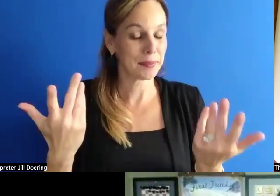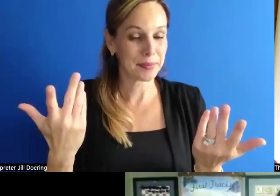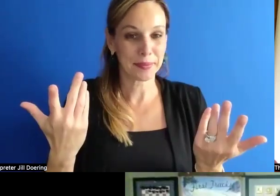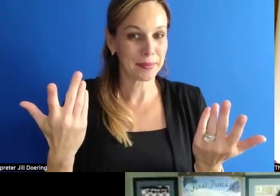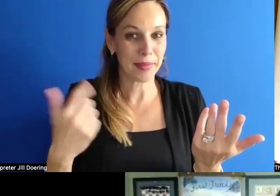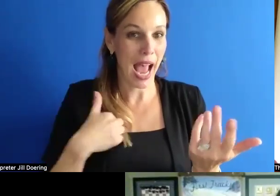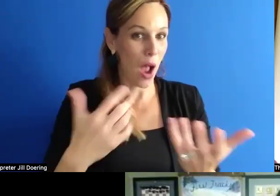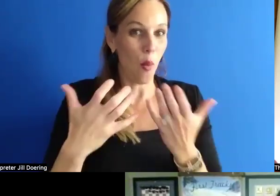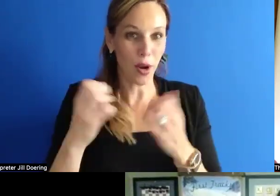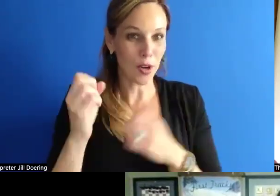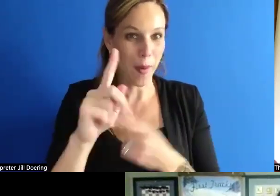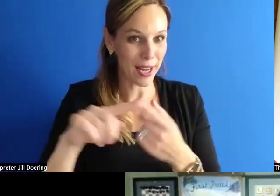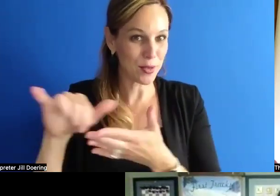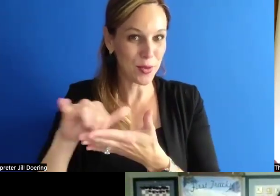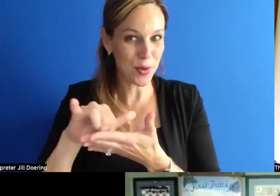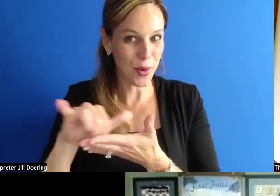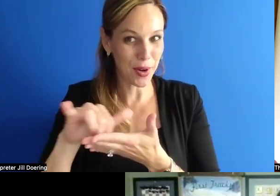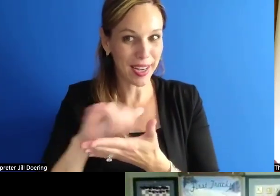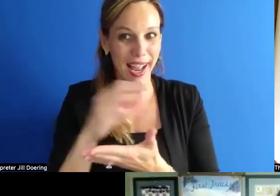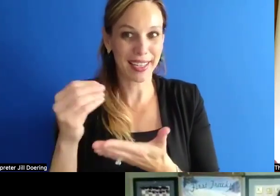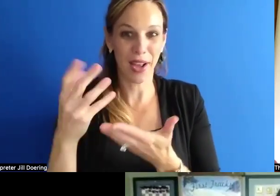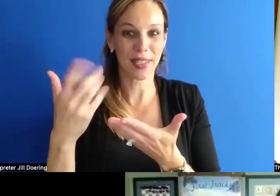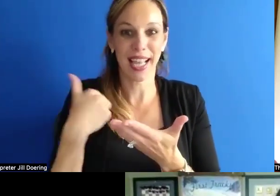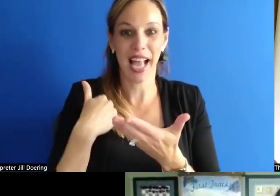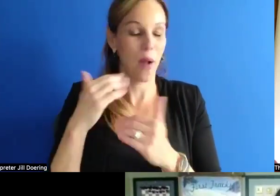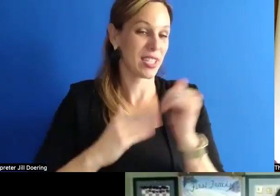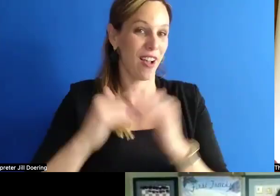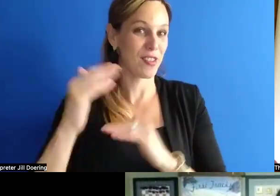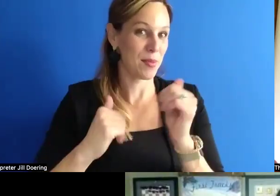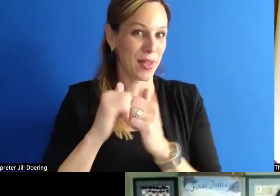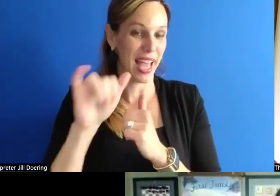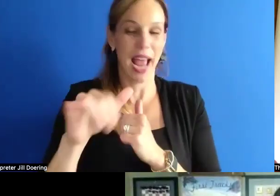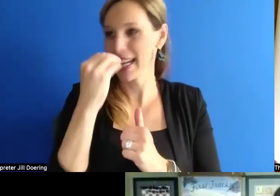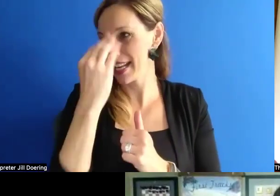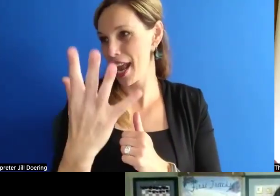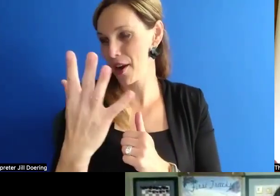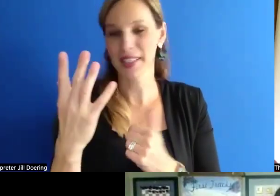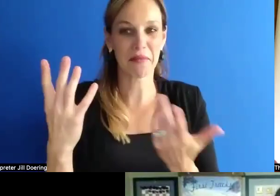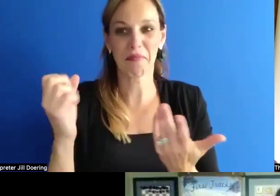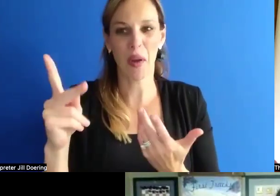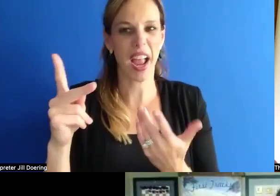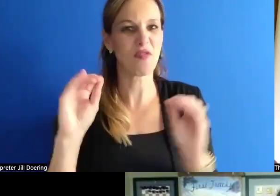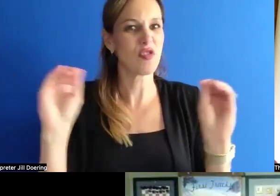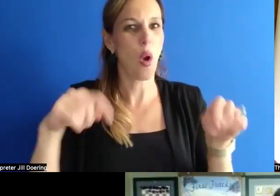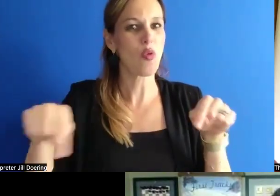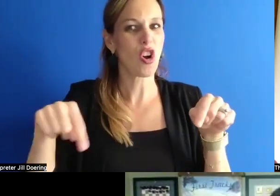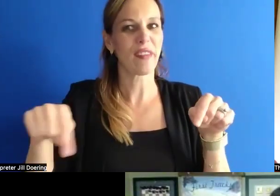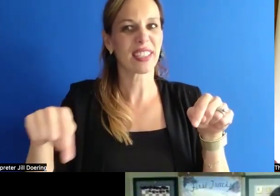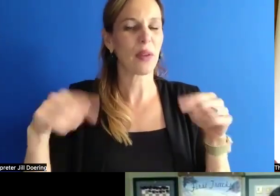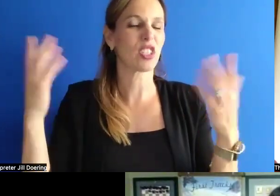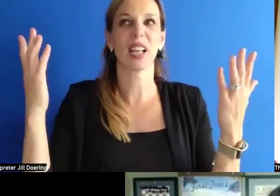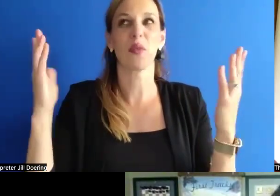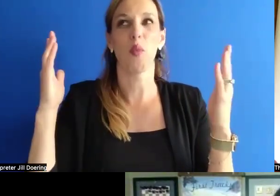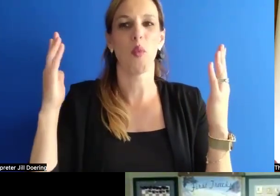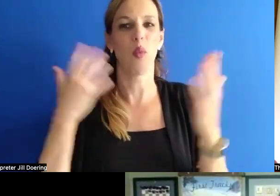and wanted to go back to New York and I was comfortable. Didn't care, no nerves at all.